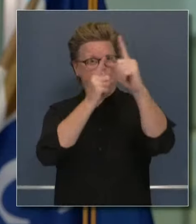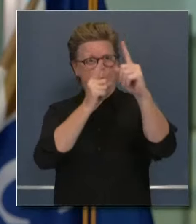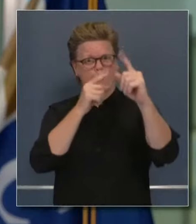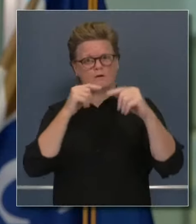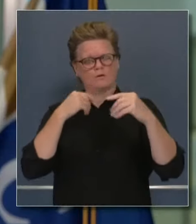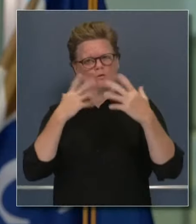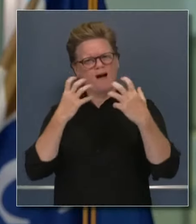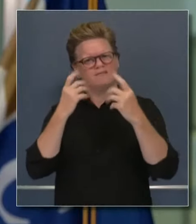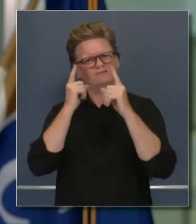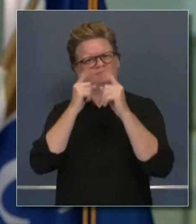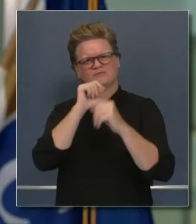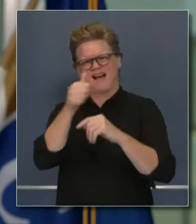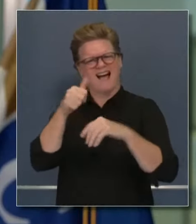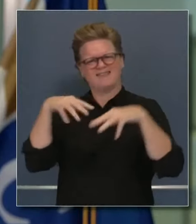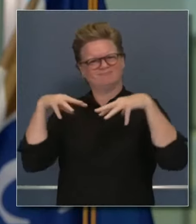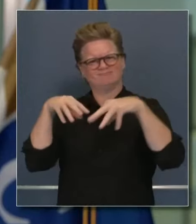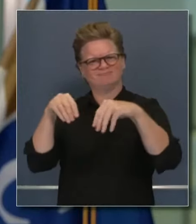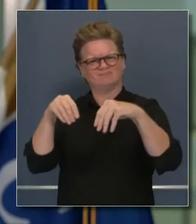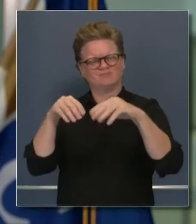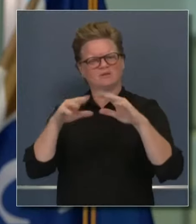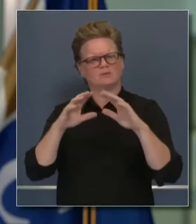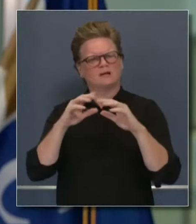Angela Hart, Kaiser Health News.